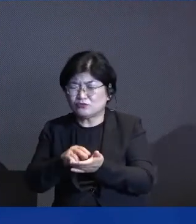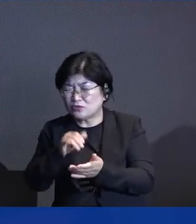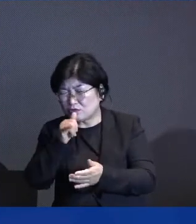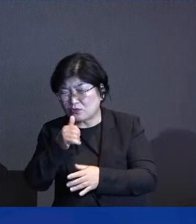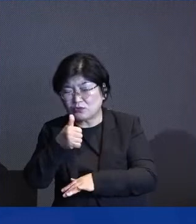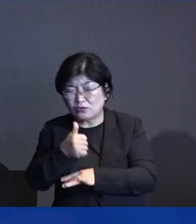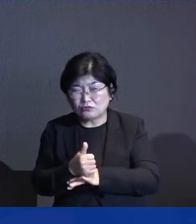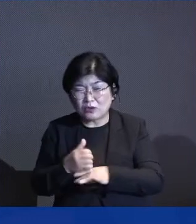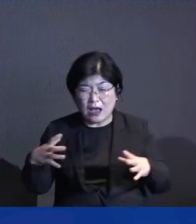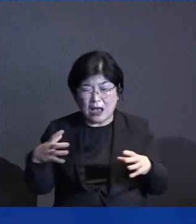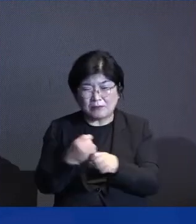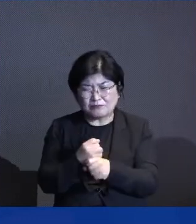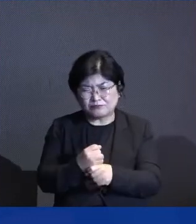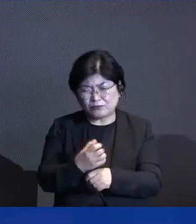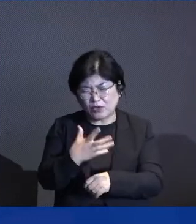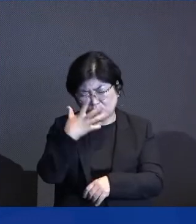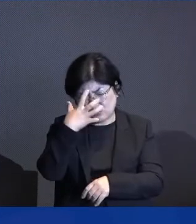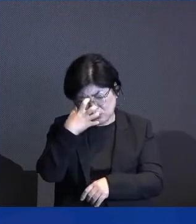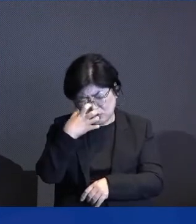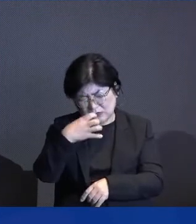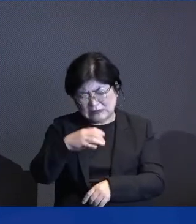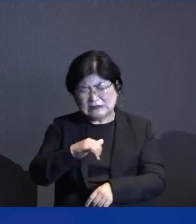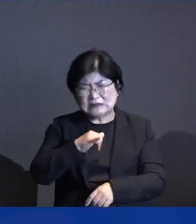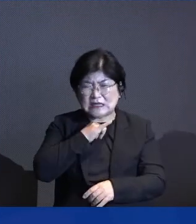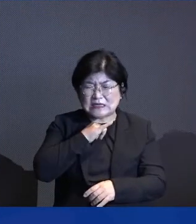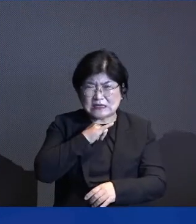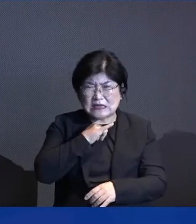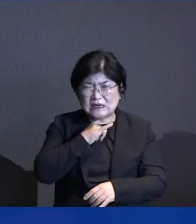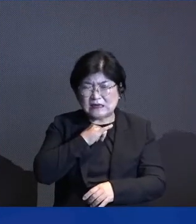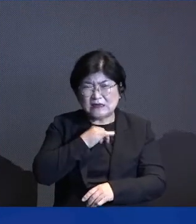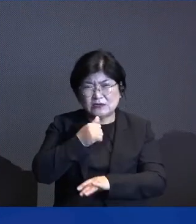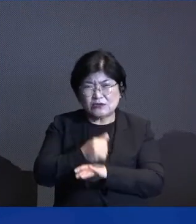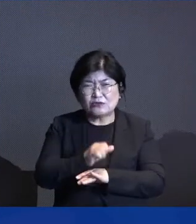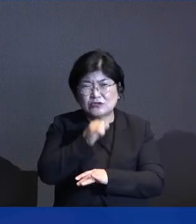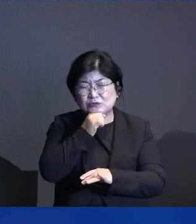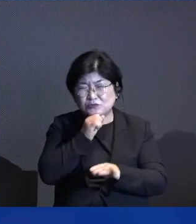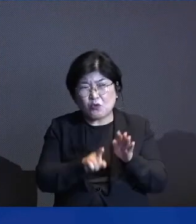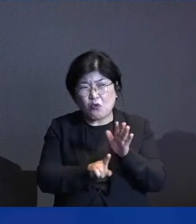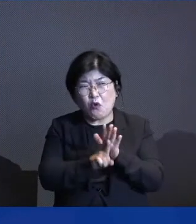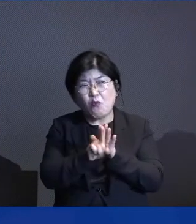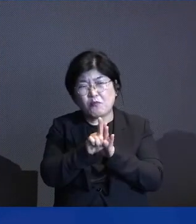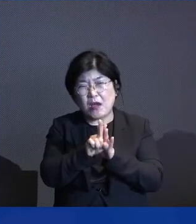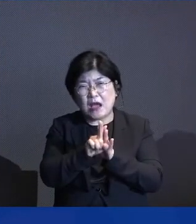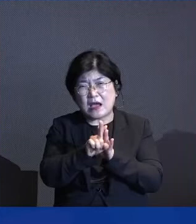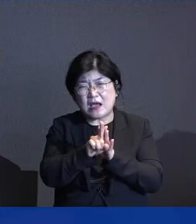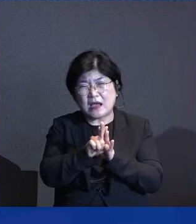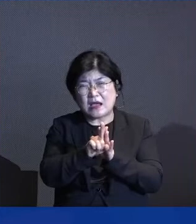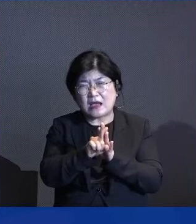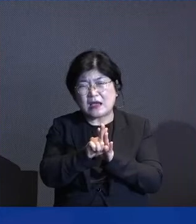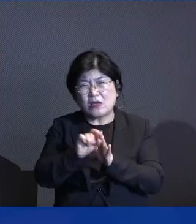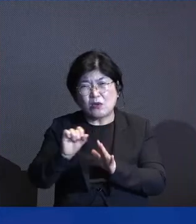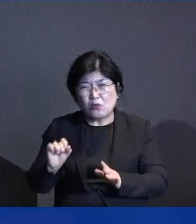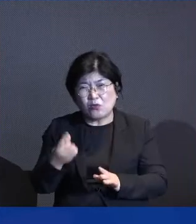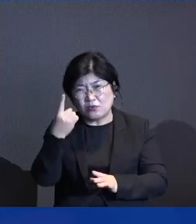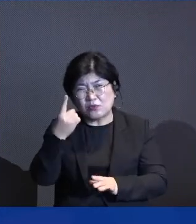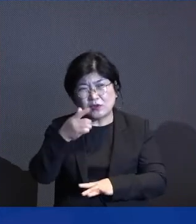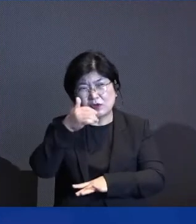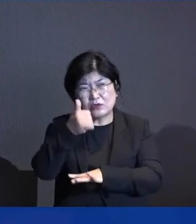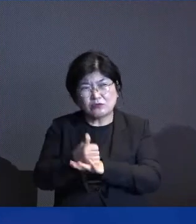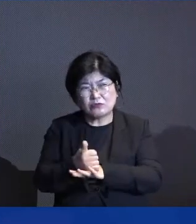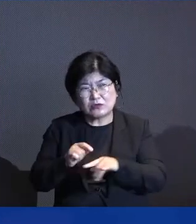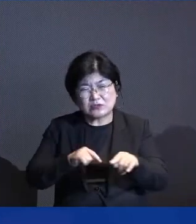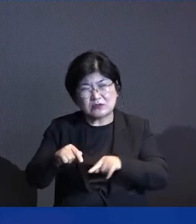to health services. However, I don't think the policy measures are not effective at all. I